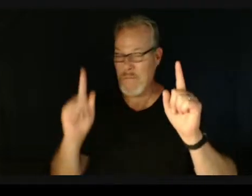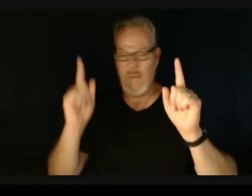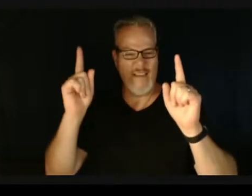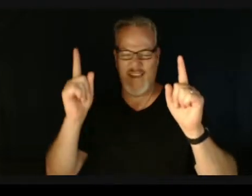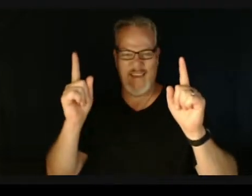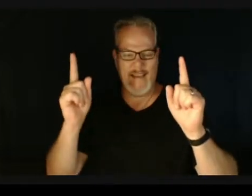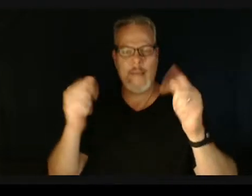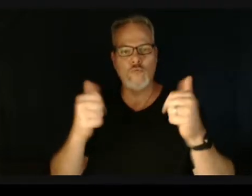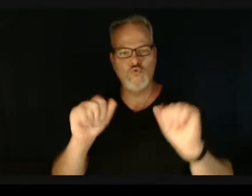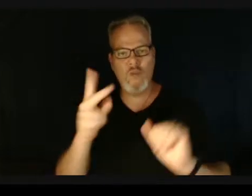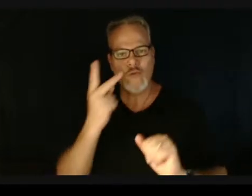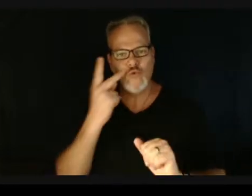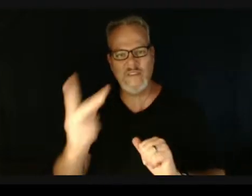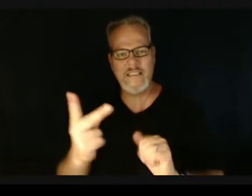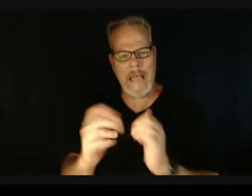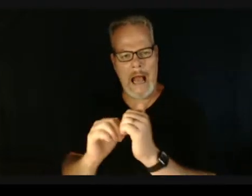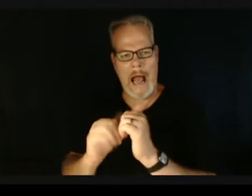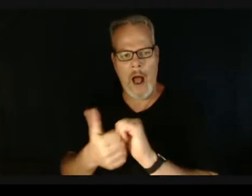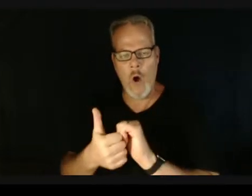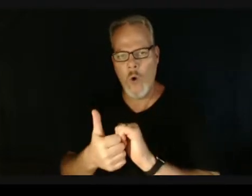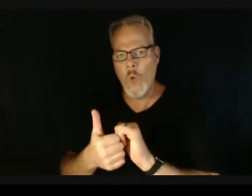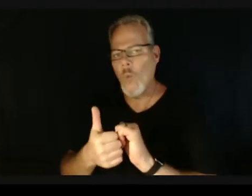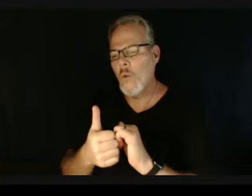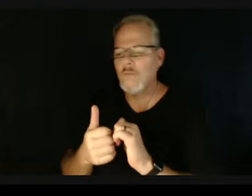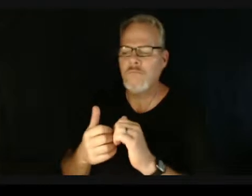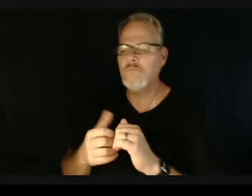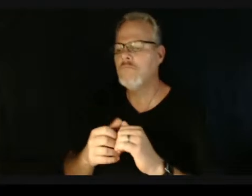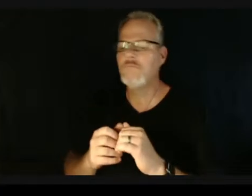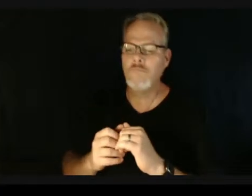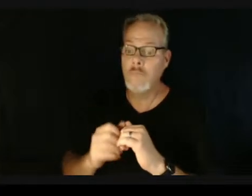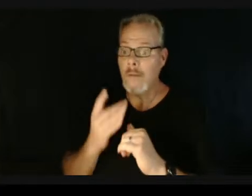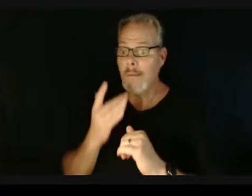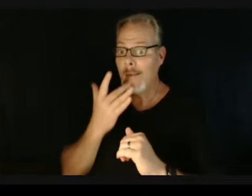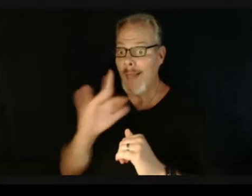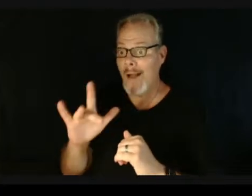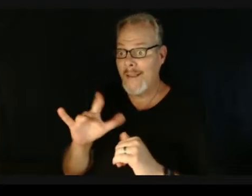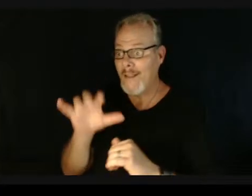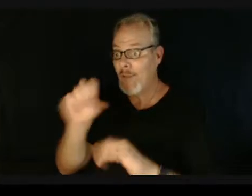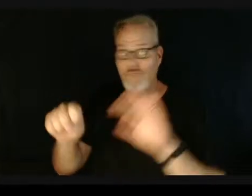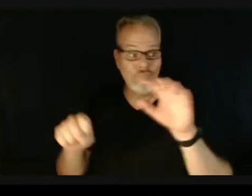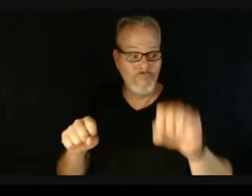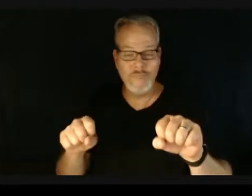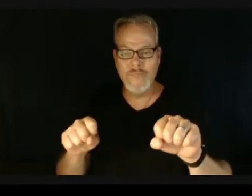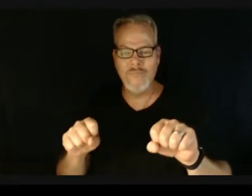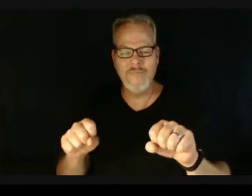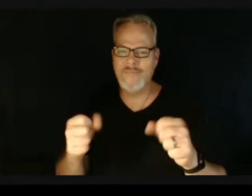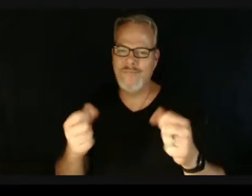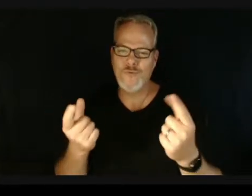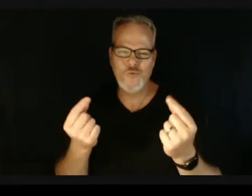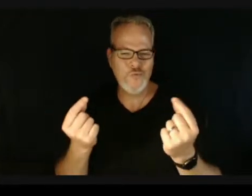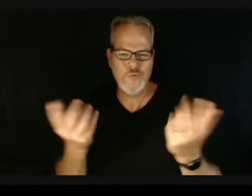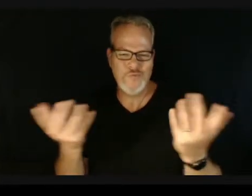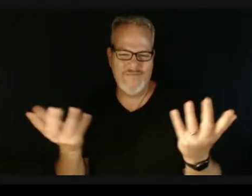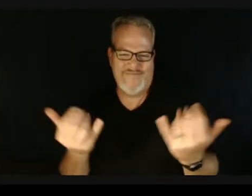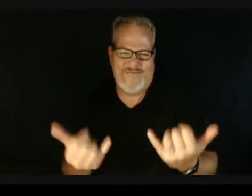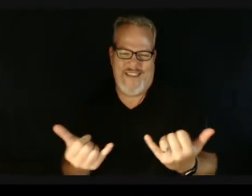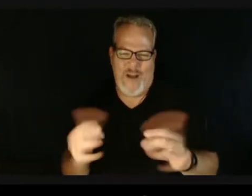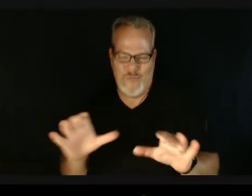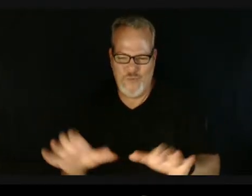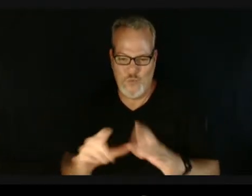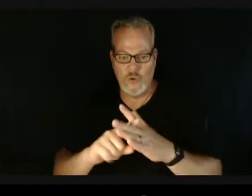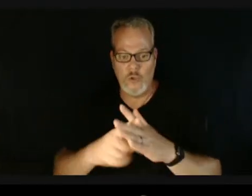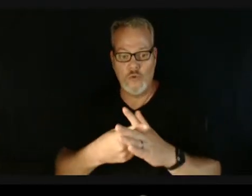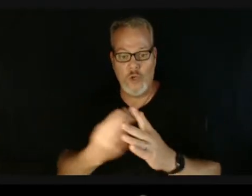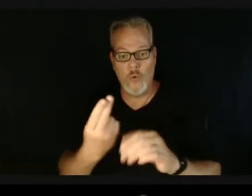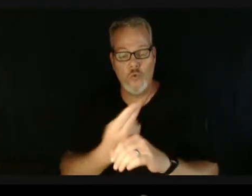see how lucky I get over the course of that whole eruption. And it's just all I have to go on right now, right? So starting off with this camera, the